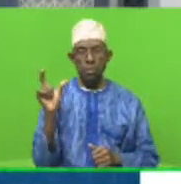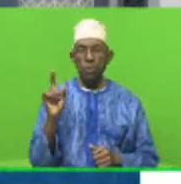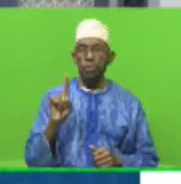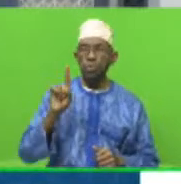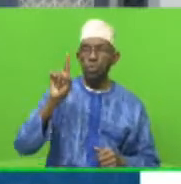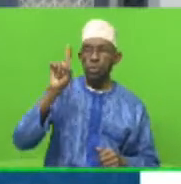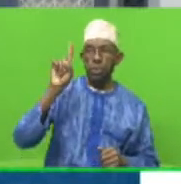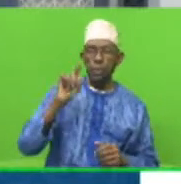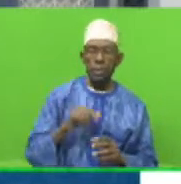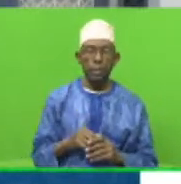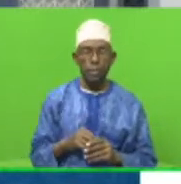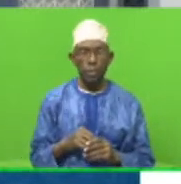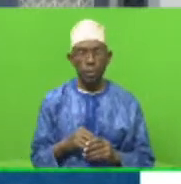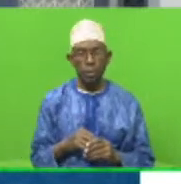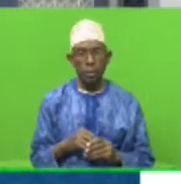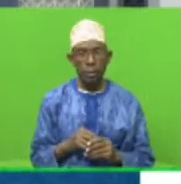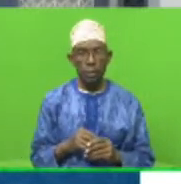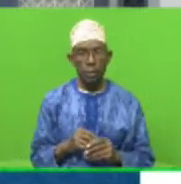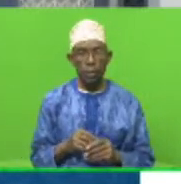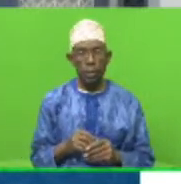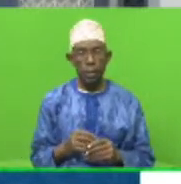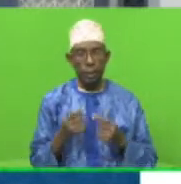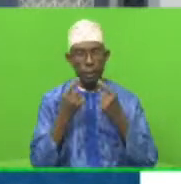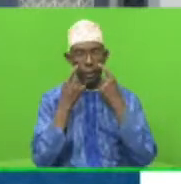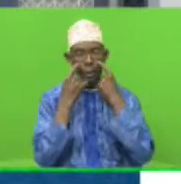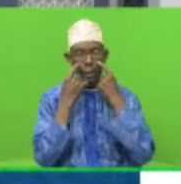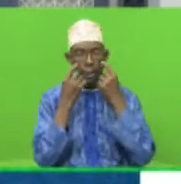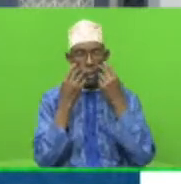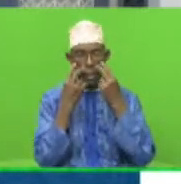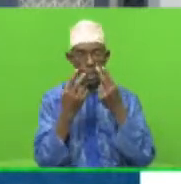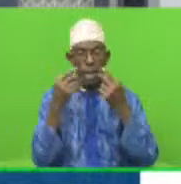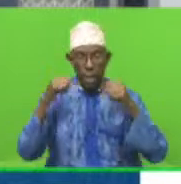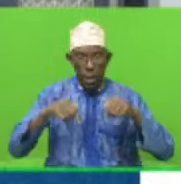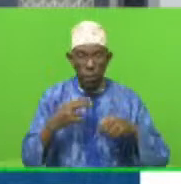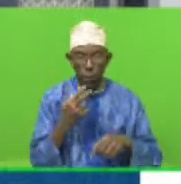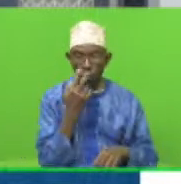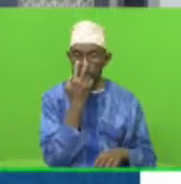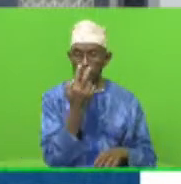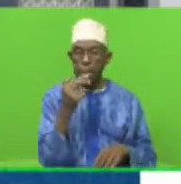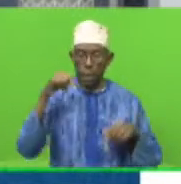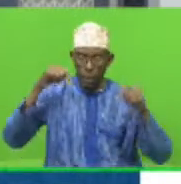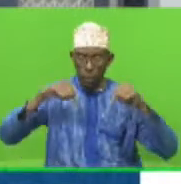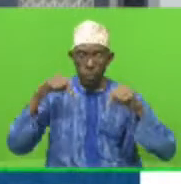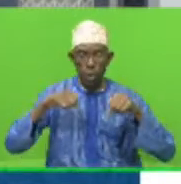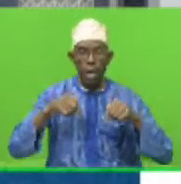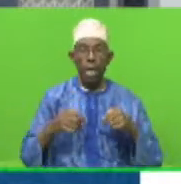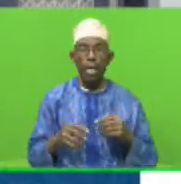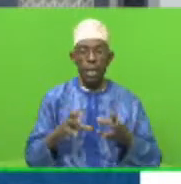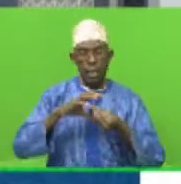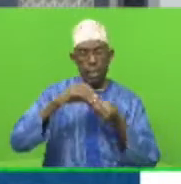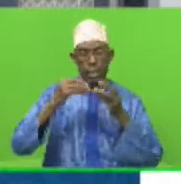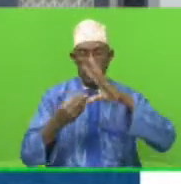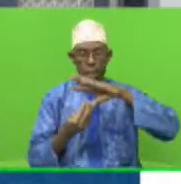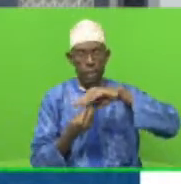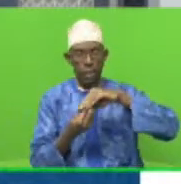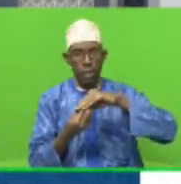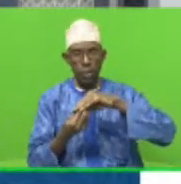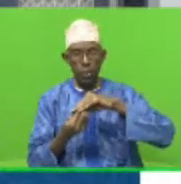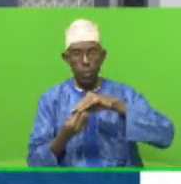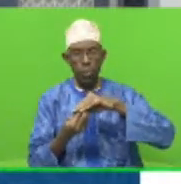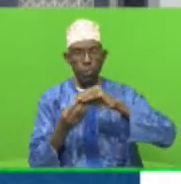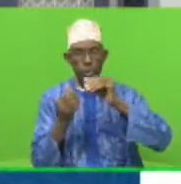Allah subhanahu wa ta'ala. So as we can see here, that Allah subhanahu wa ta'ala has created us with a